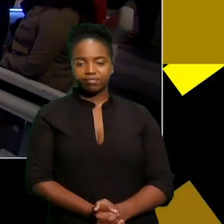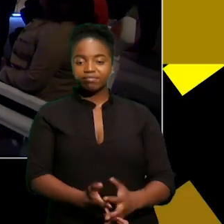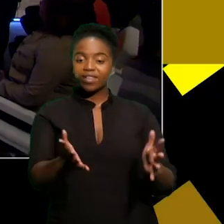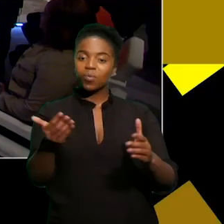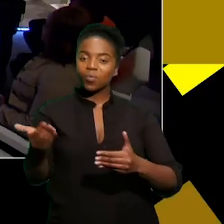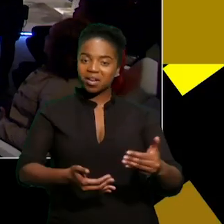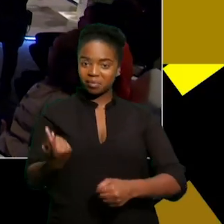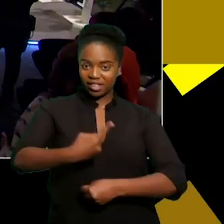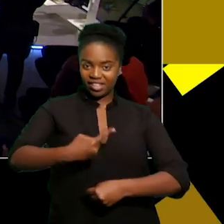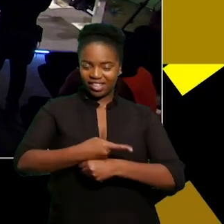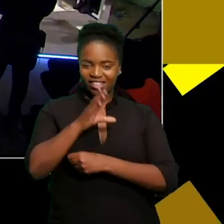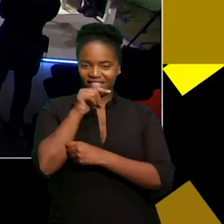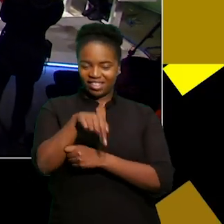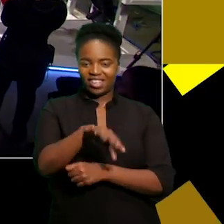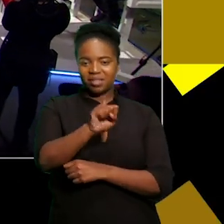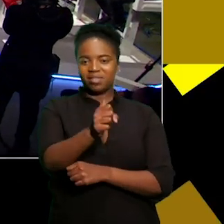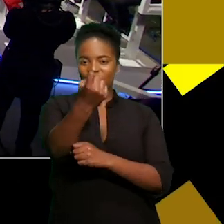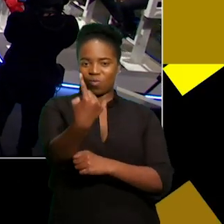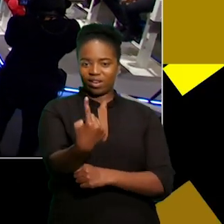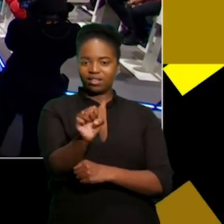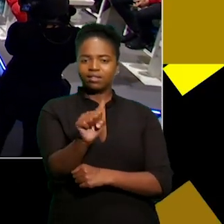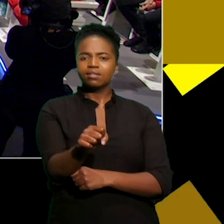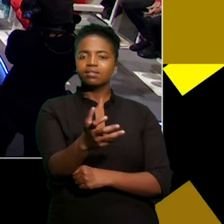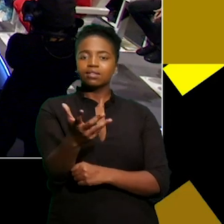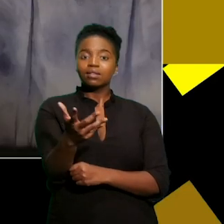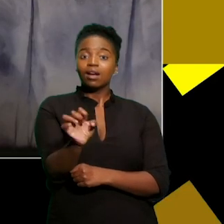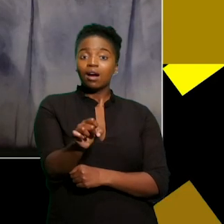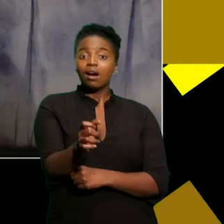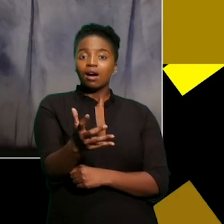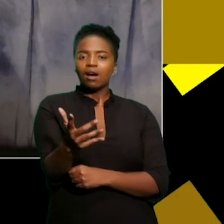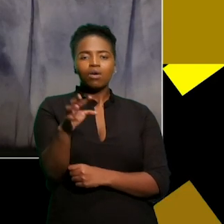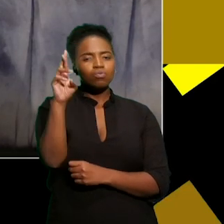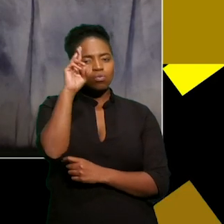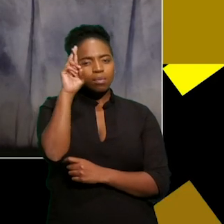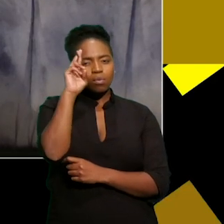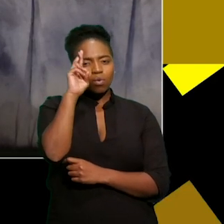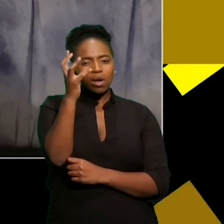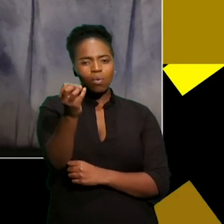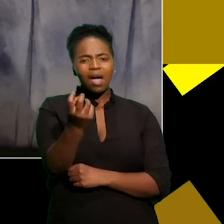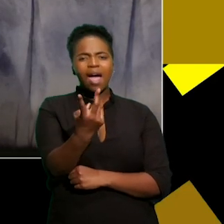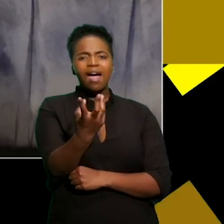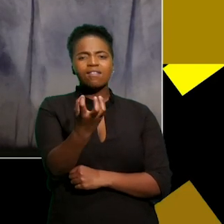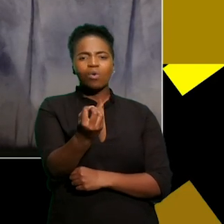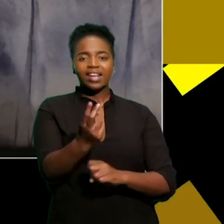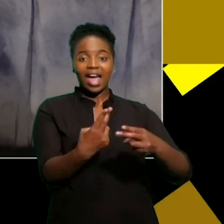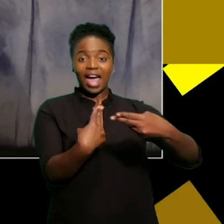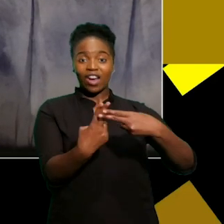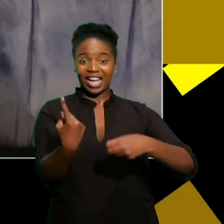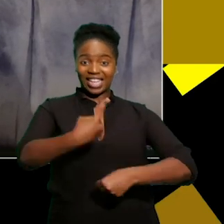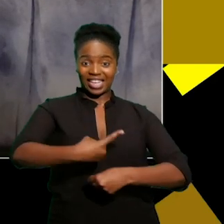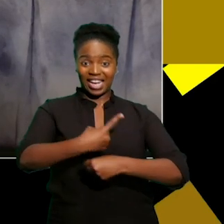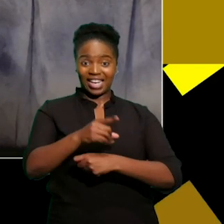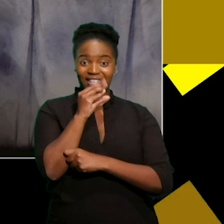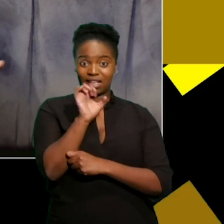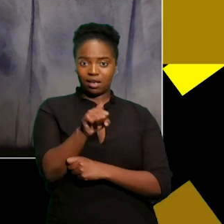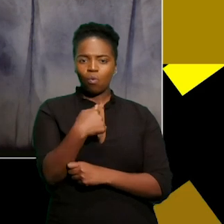Welcome back to Daily Thetha la ku SABC 1 la qhubeka khona inkulumo yethu, and of course ukhumbule ukuthi ku social media siyacela ukuthi usebenzise hashtag Daily Thetha njengoba sixoxa le ndaba